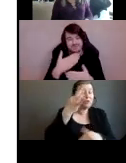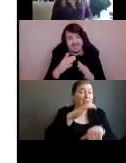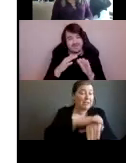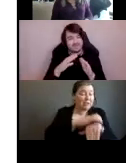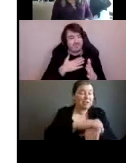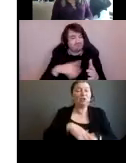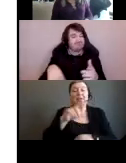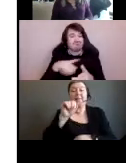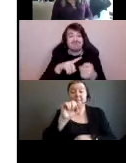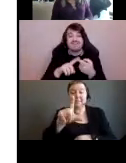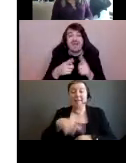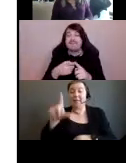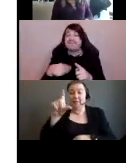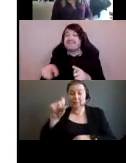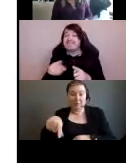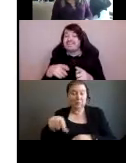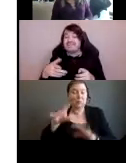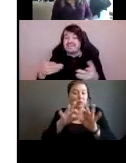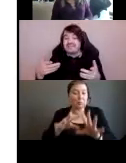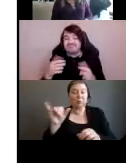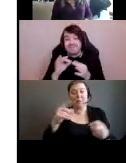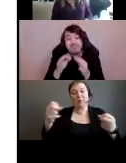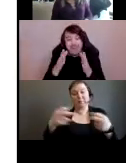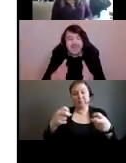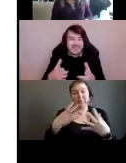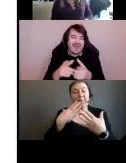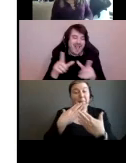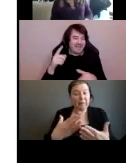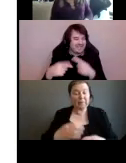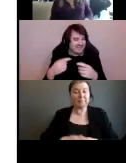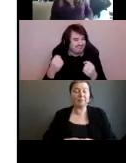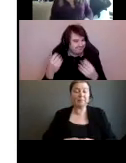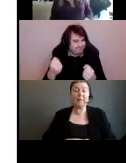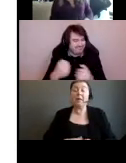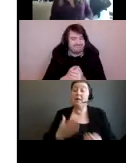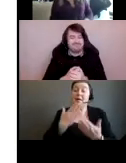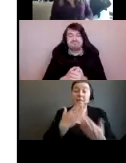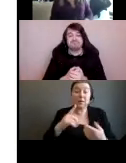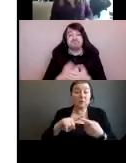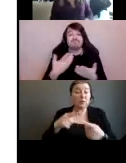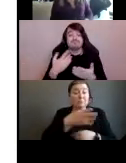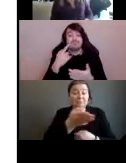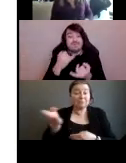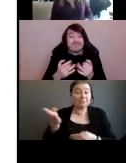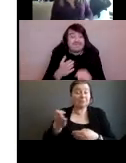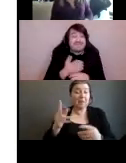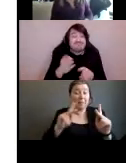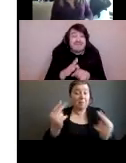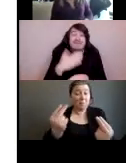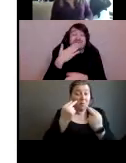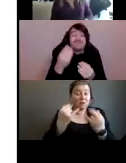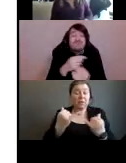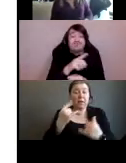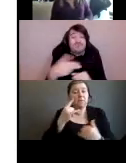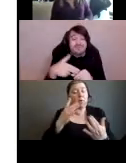LSQ interpreters and our captionists today. Finally, thank you to all of our participants for sharing your thoughts and experiences,